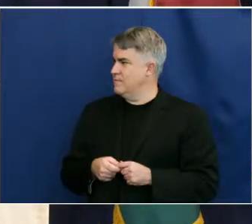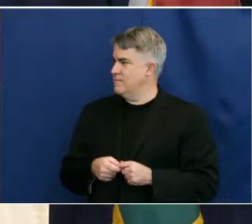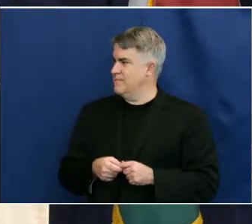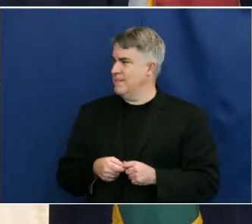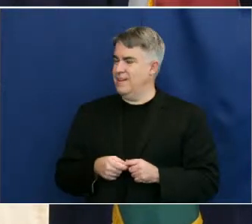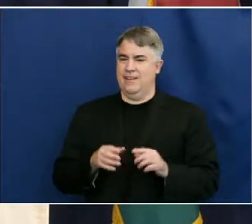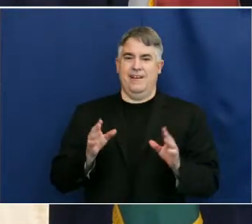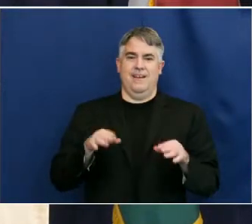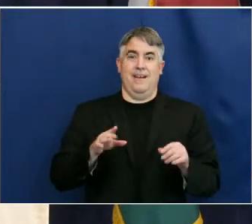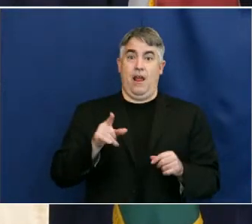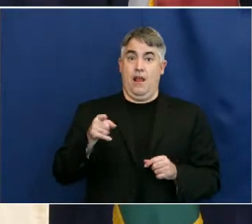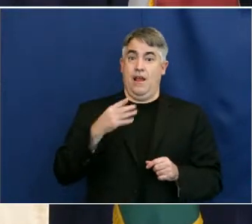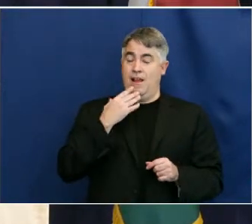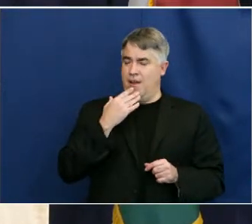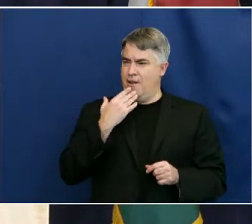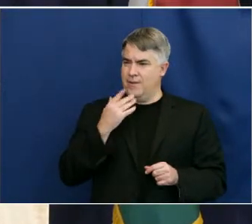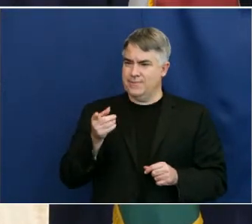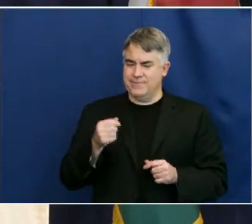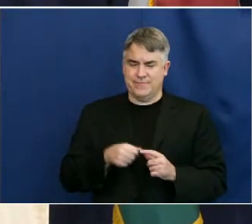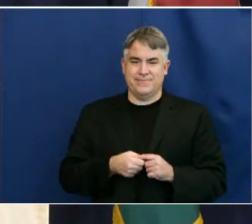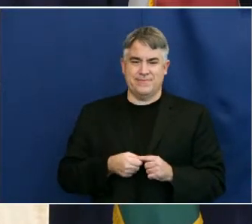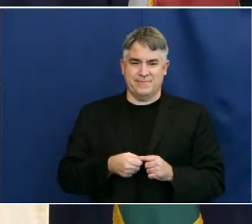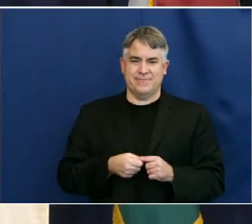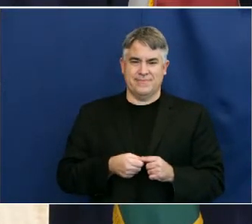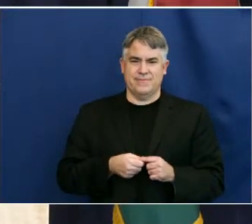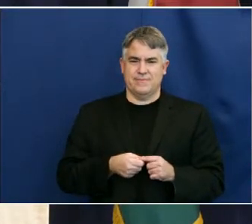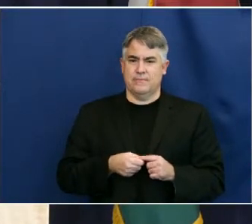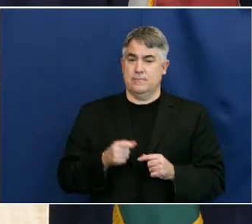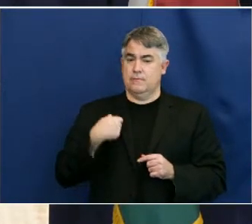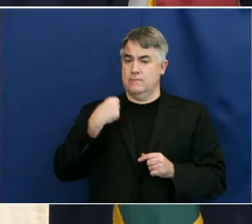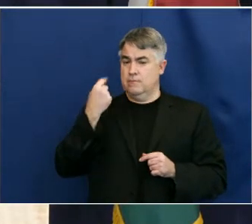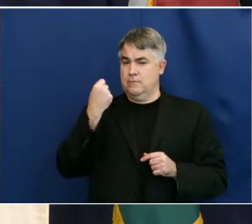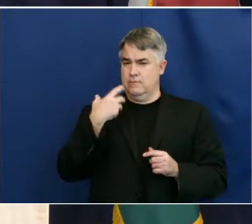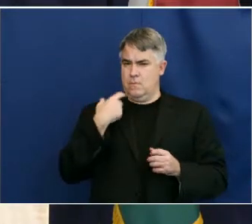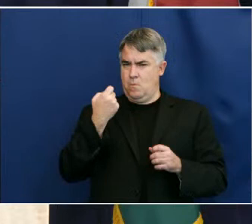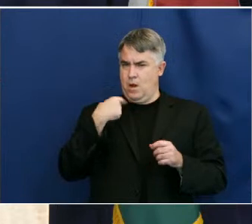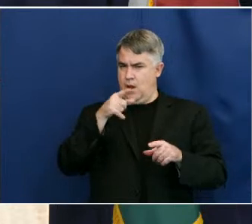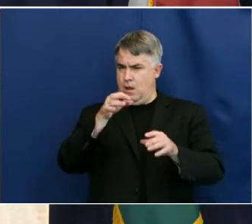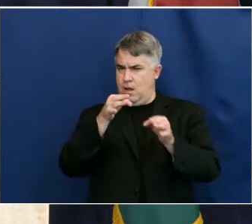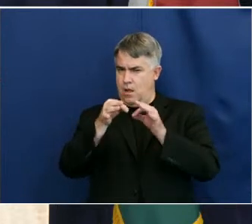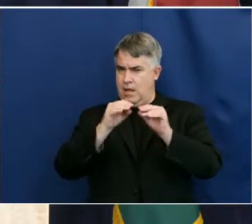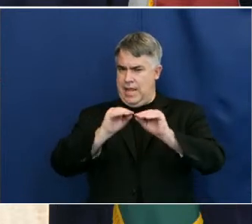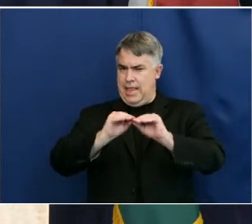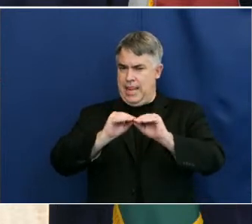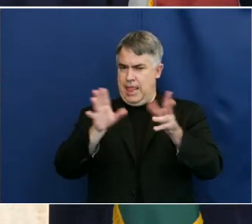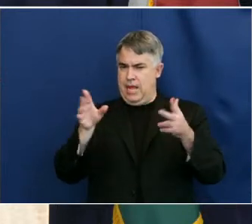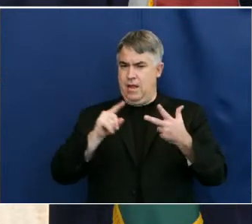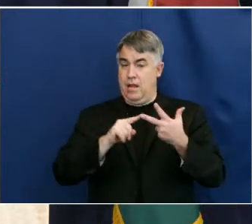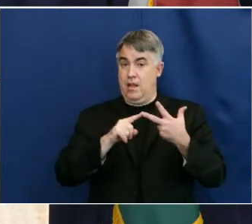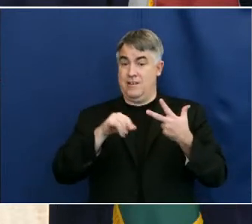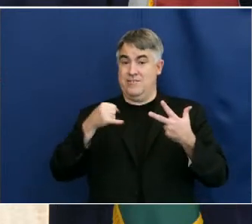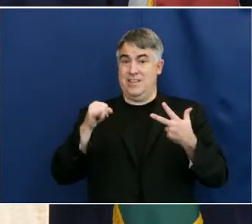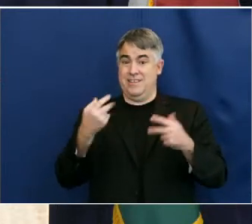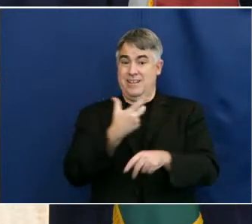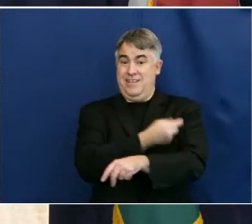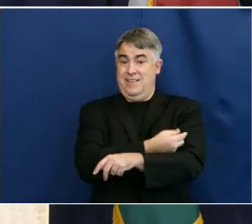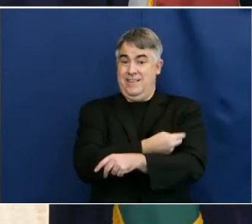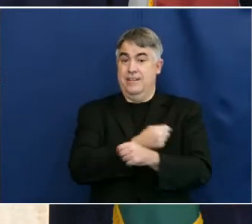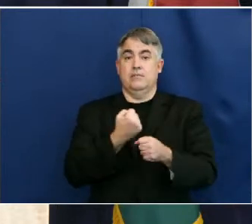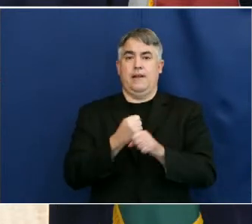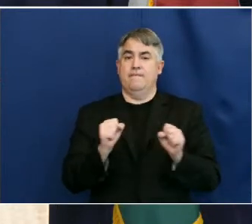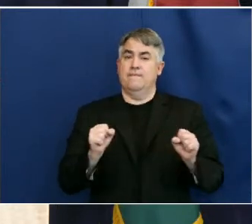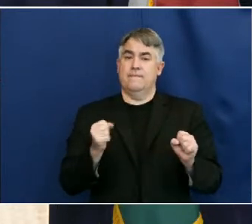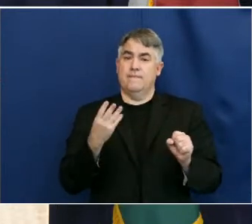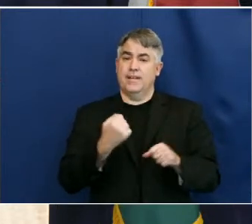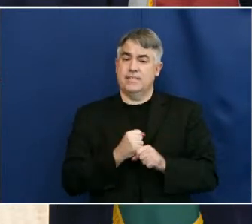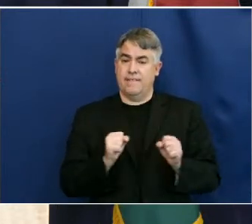Thank you for that question. I want people to understand J&J is a safe and effective vaccine.